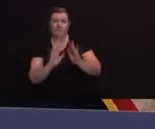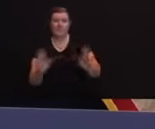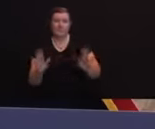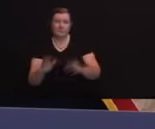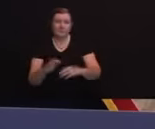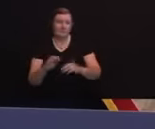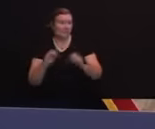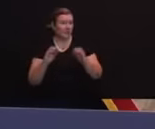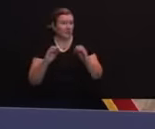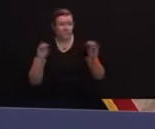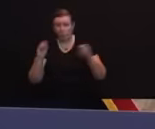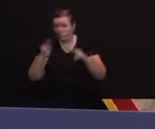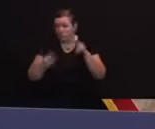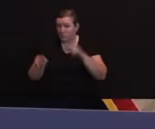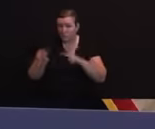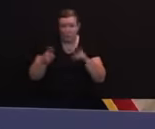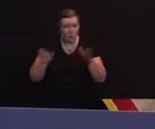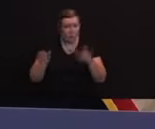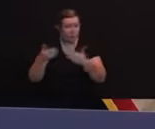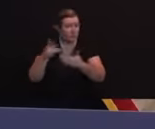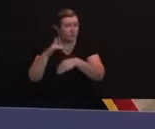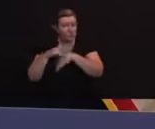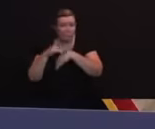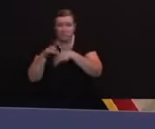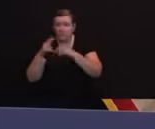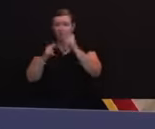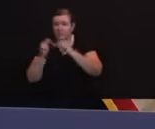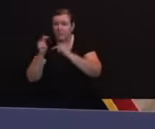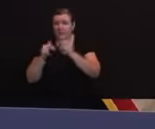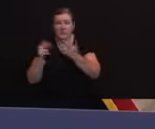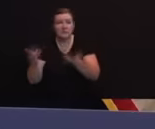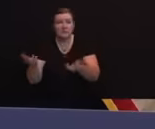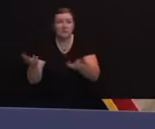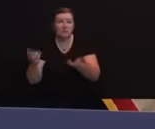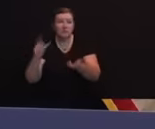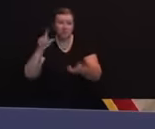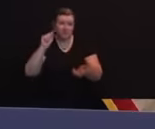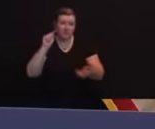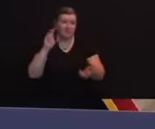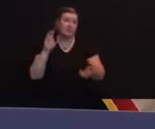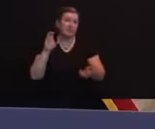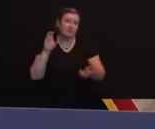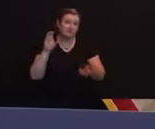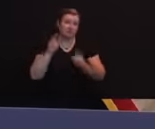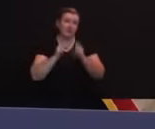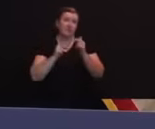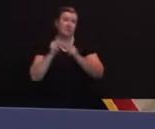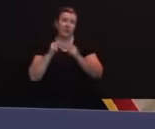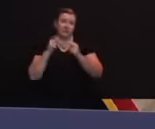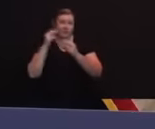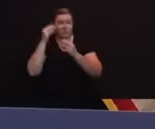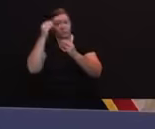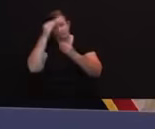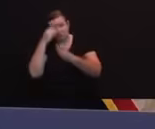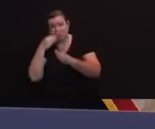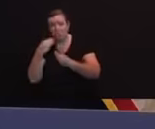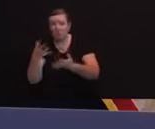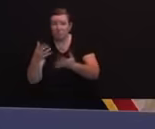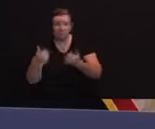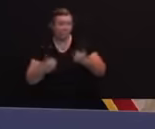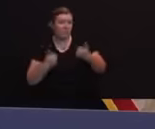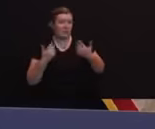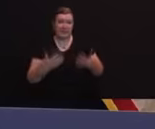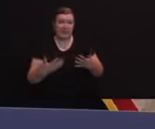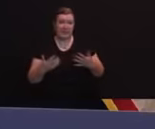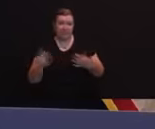in the facility must notify the resident, the family, that the resident will not be permitted back until a room is